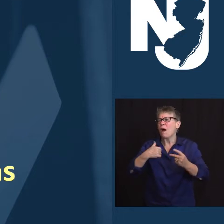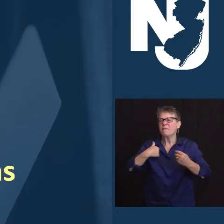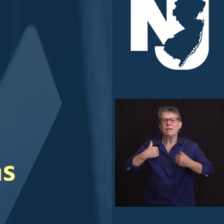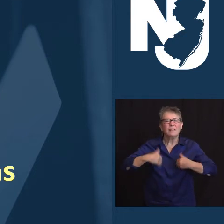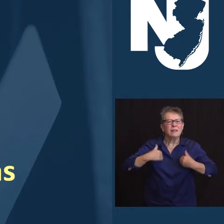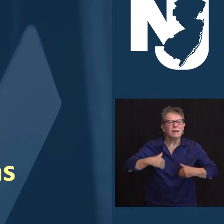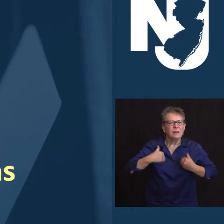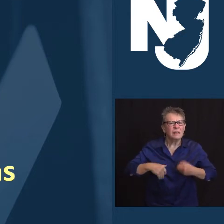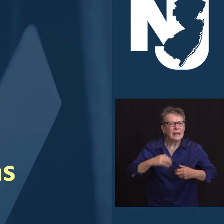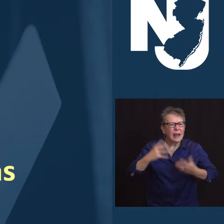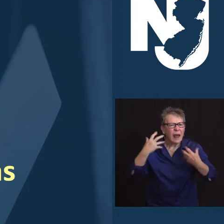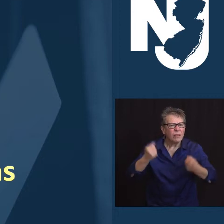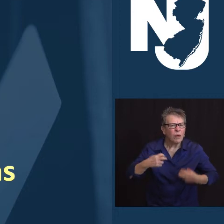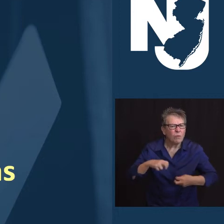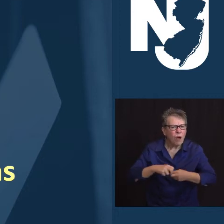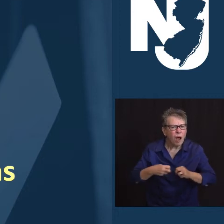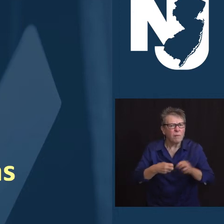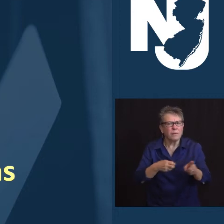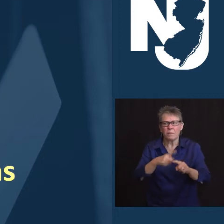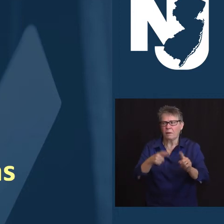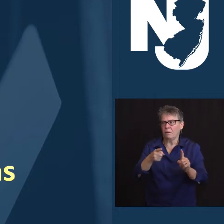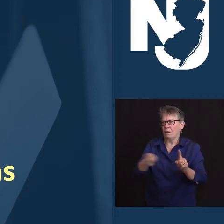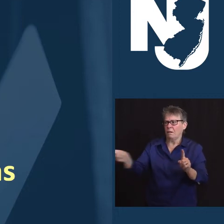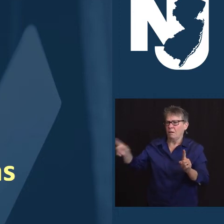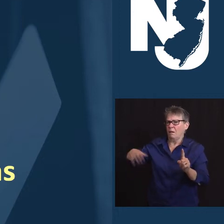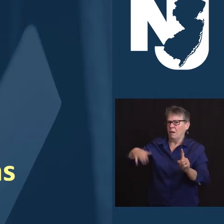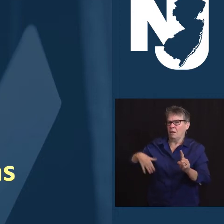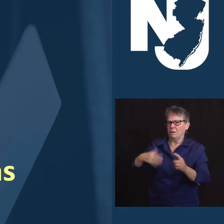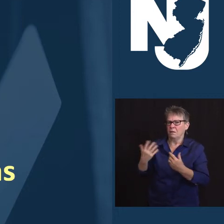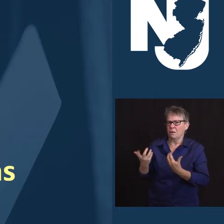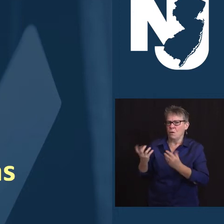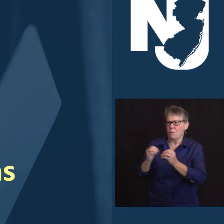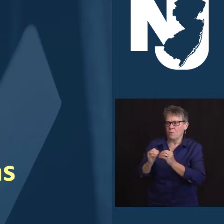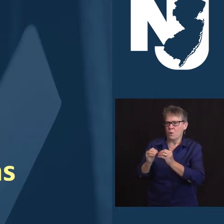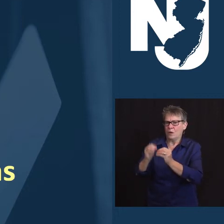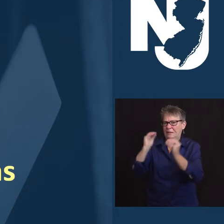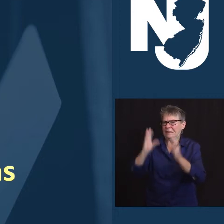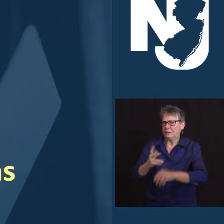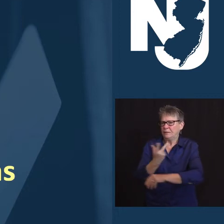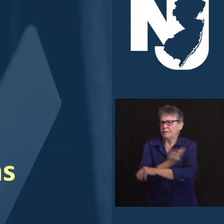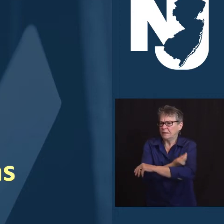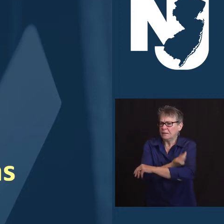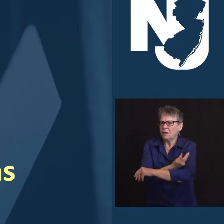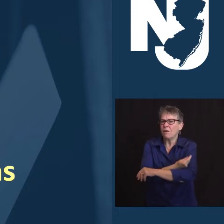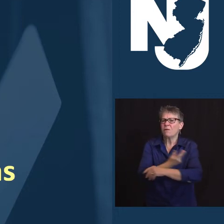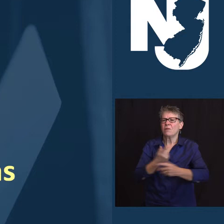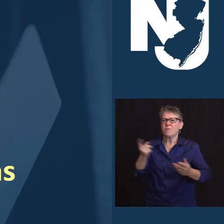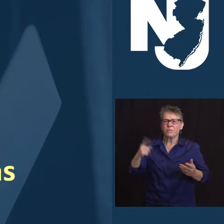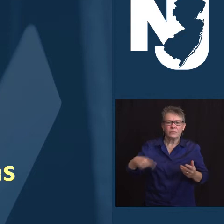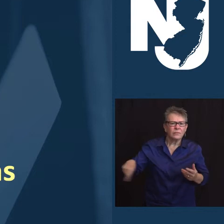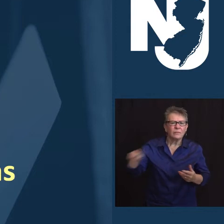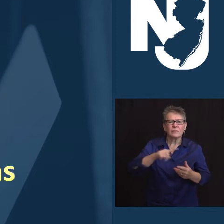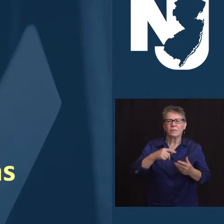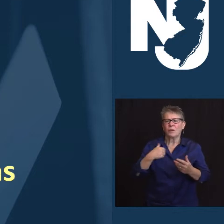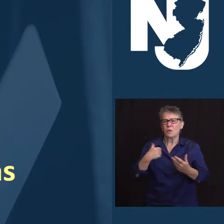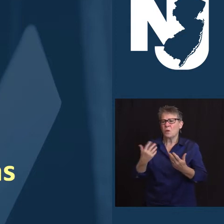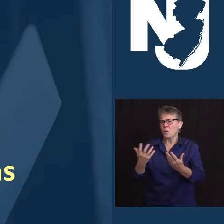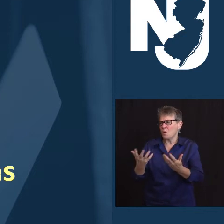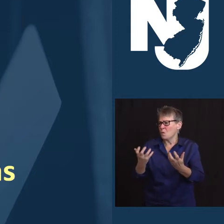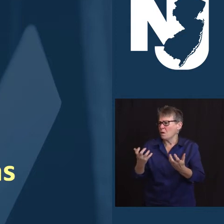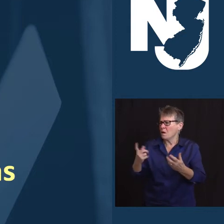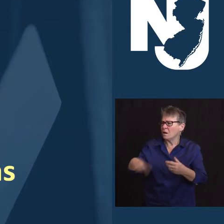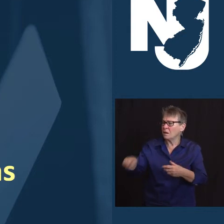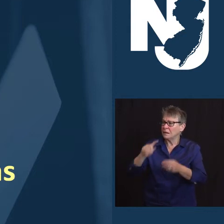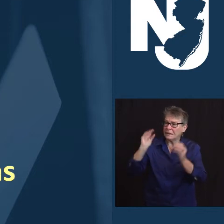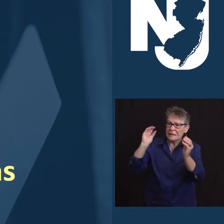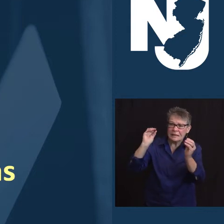local school leaders and officials, the educators, our parents, kids, the stakeholders who are still working hard with